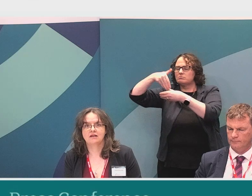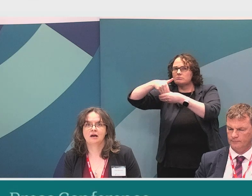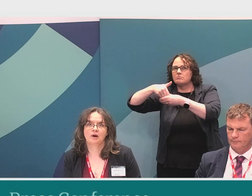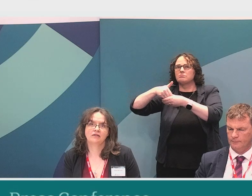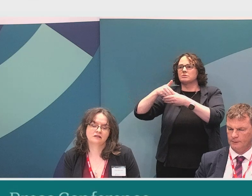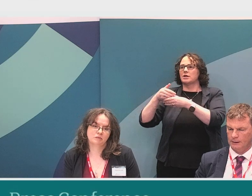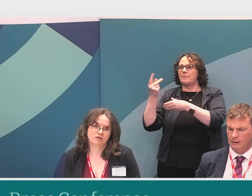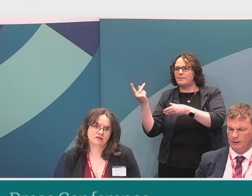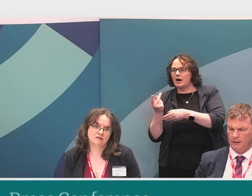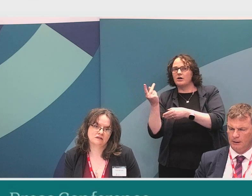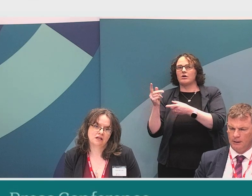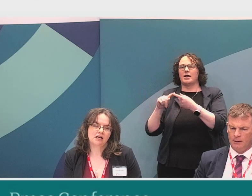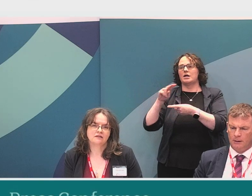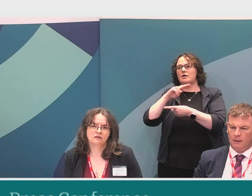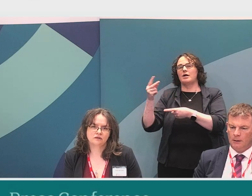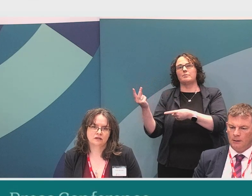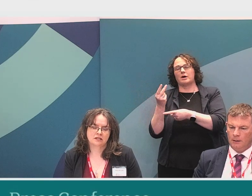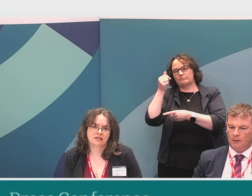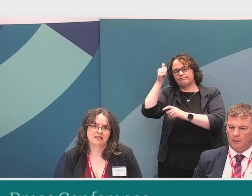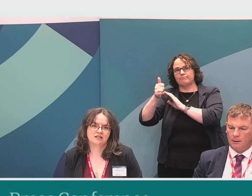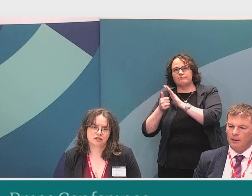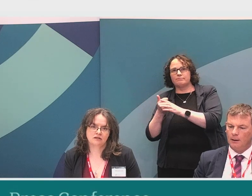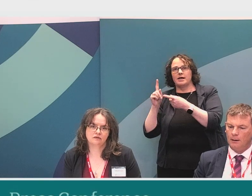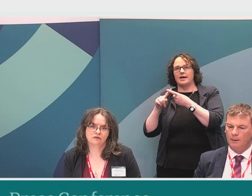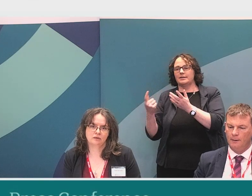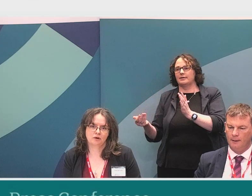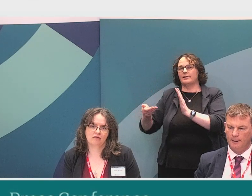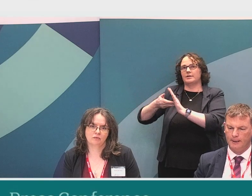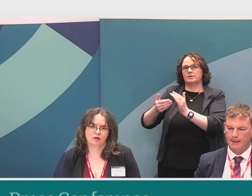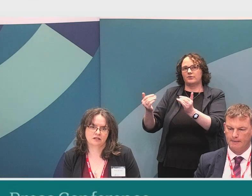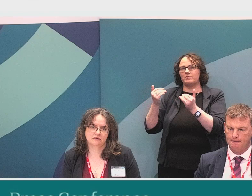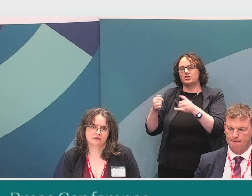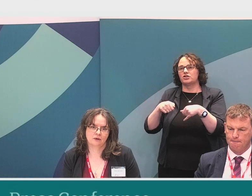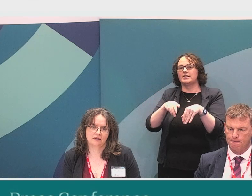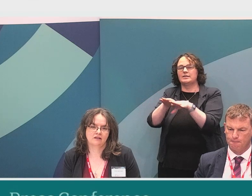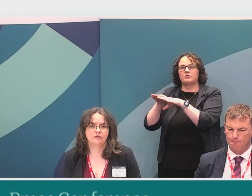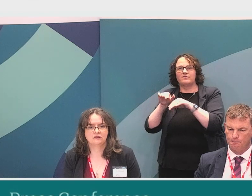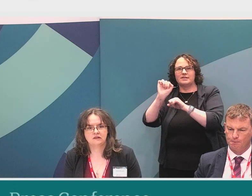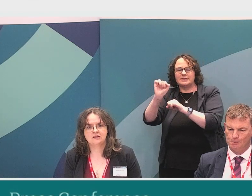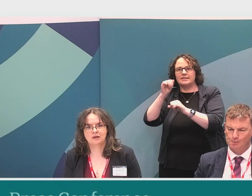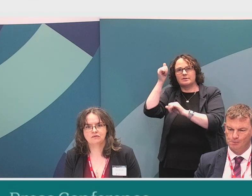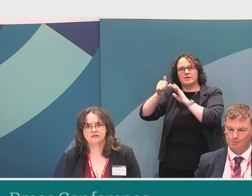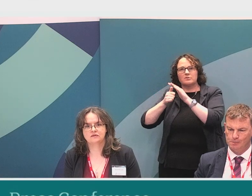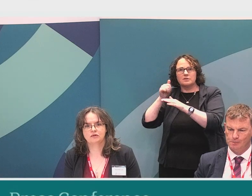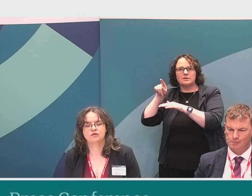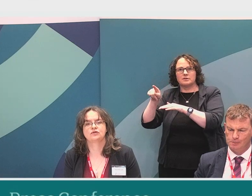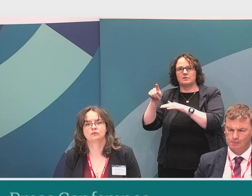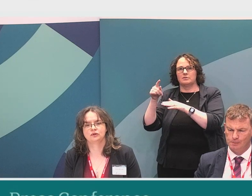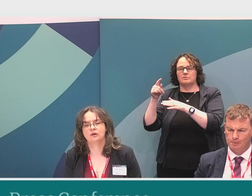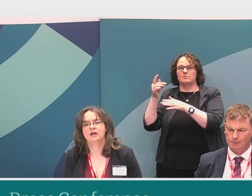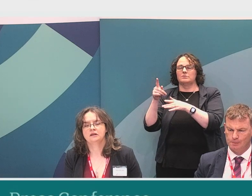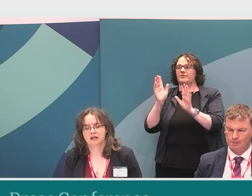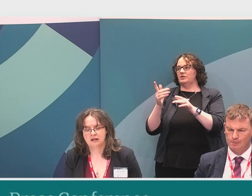and non-partner experiences, and it's also going to contain additional socio-demographic breakdowns as well. As you can see in the main results, we've just shown